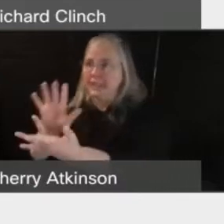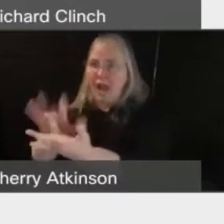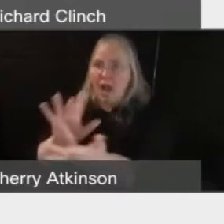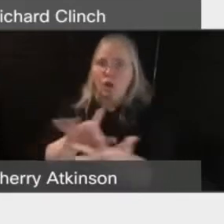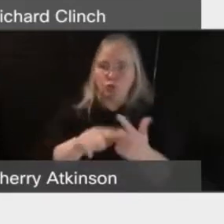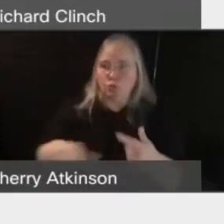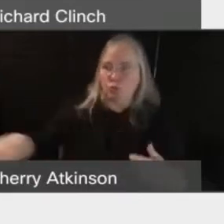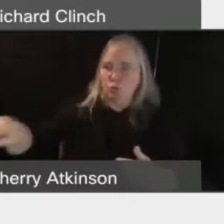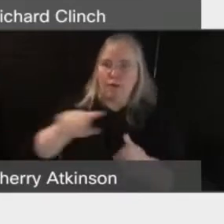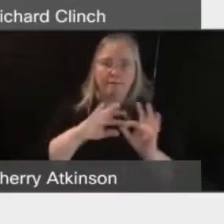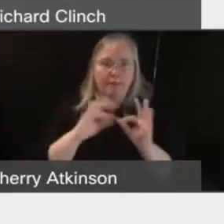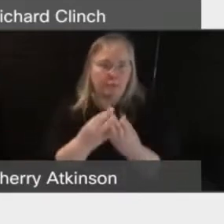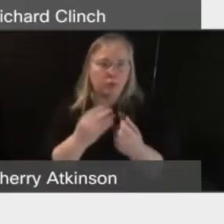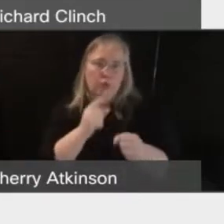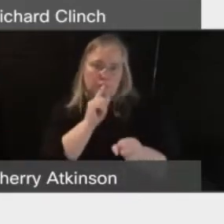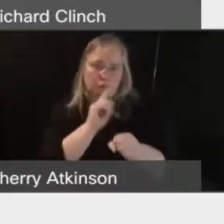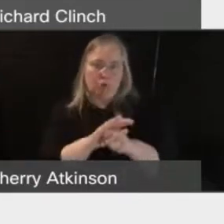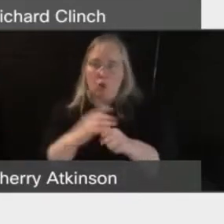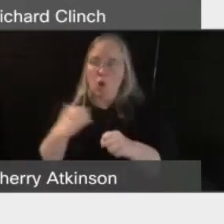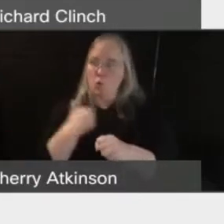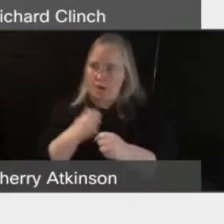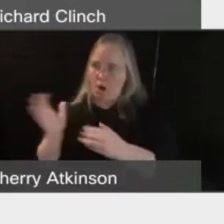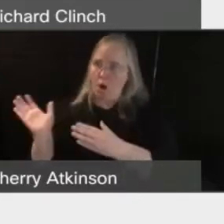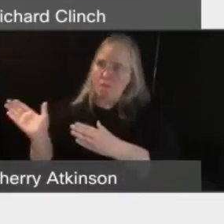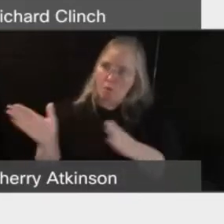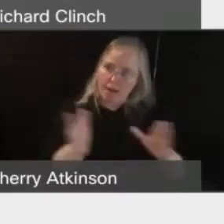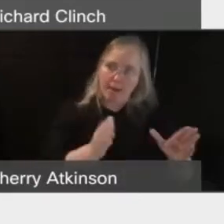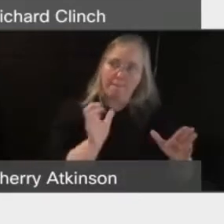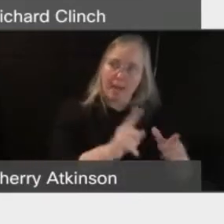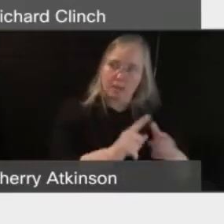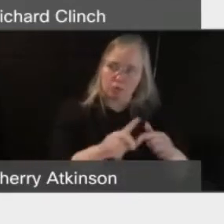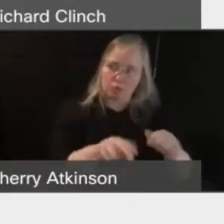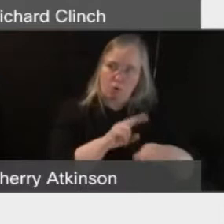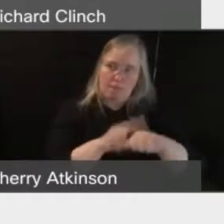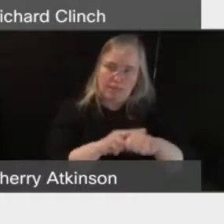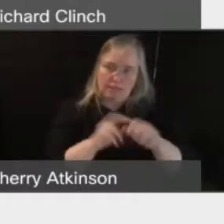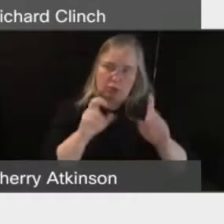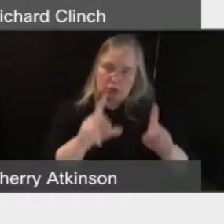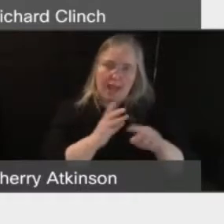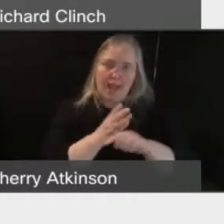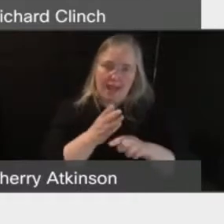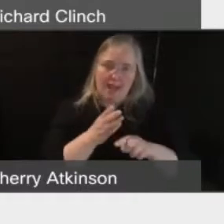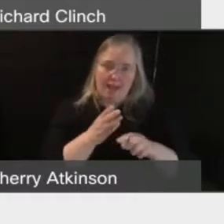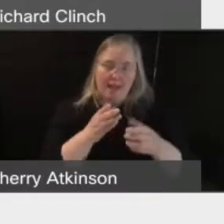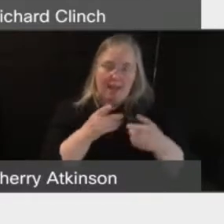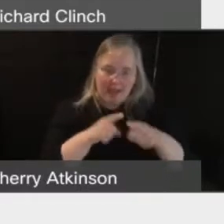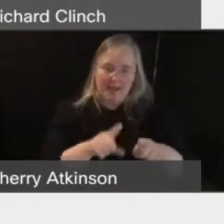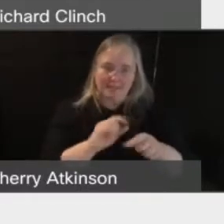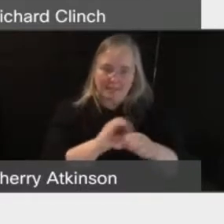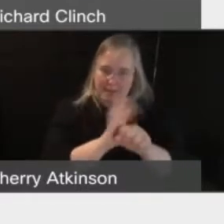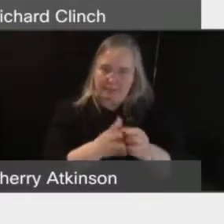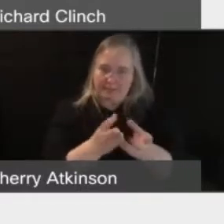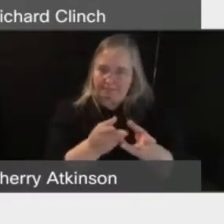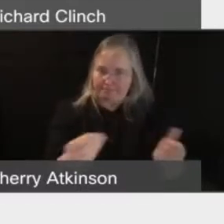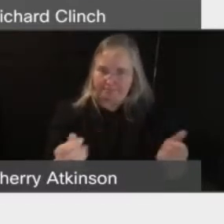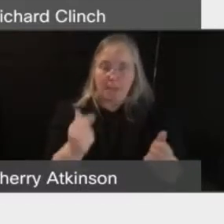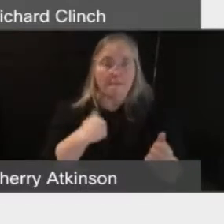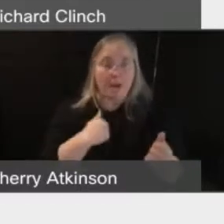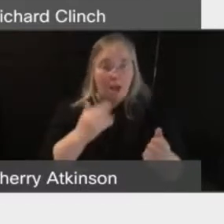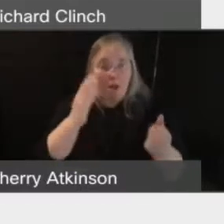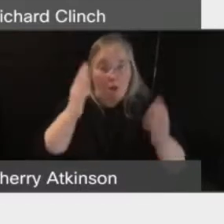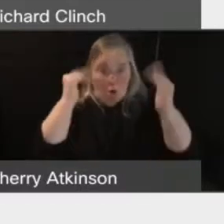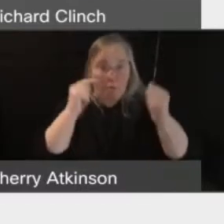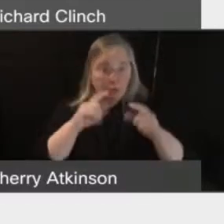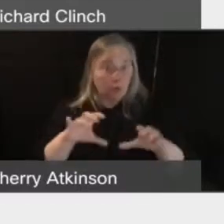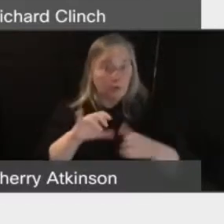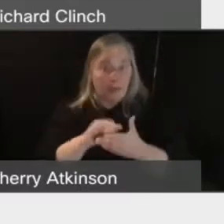assurance that we are moving back to normalized education as we come out of this pandemic. And it is my hope to do that by the fall.